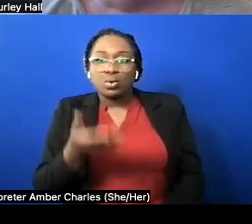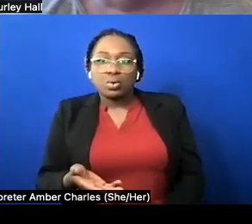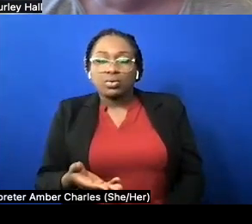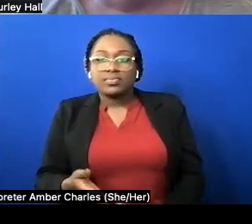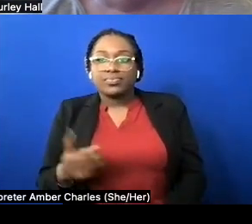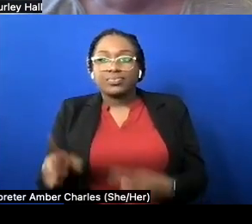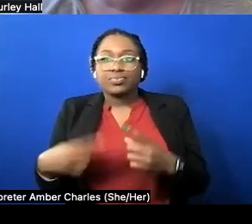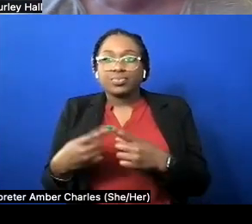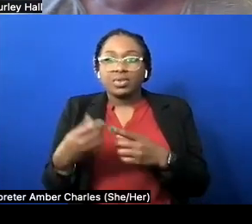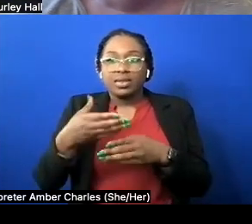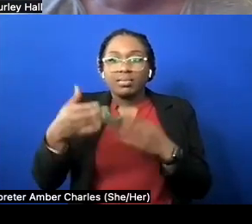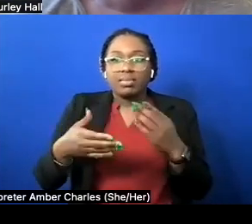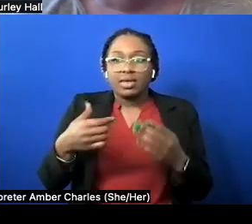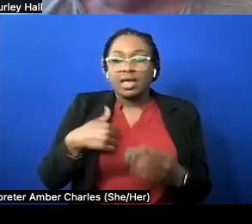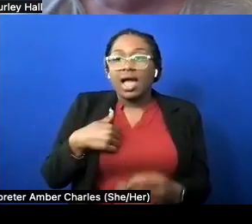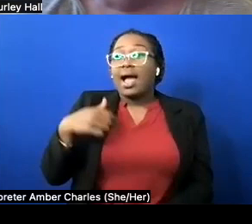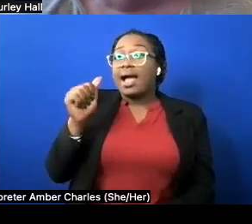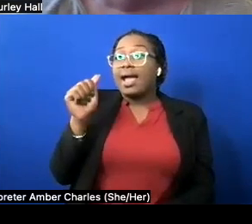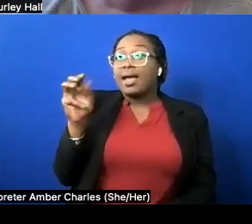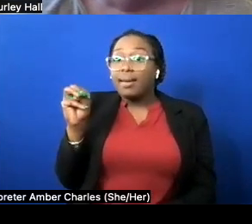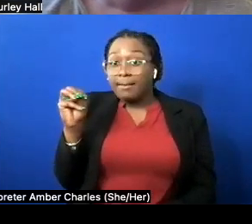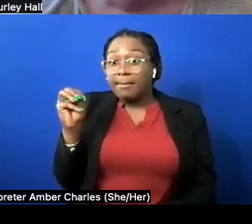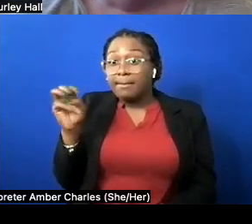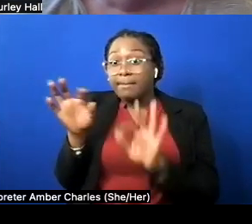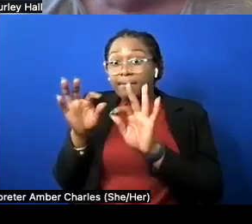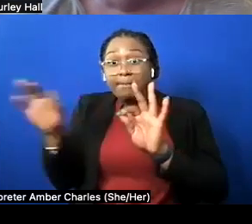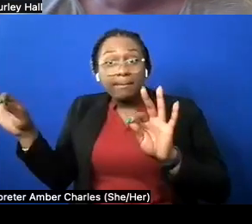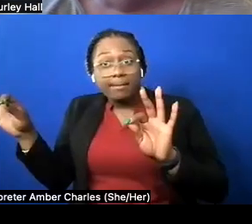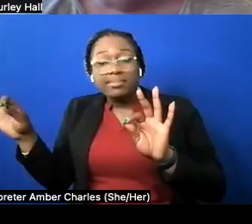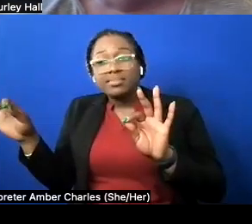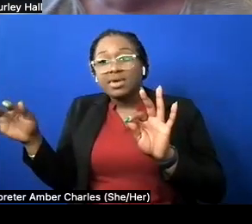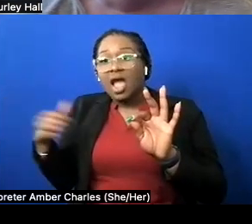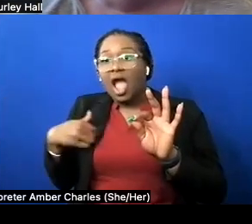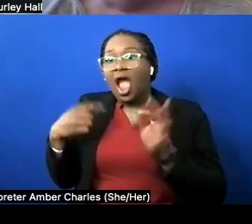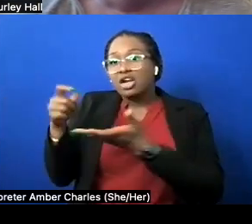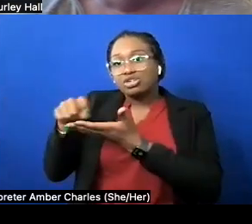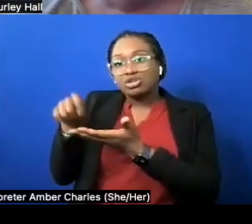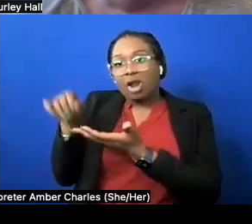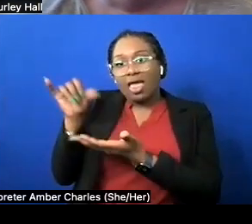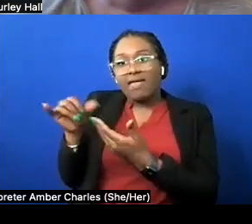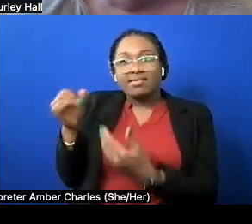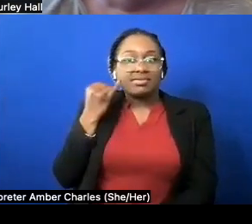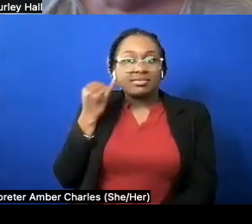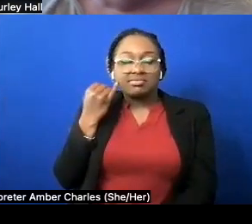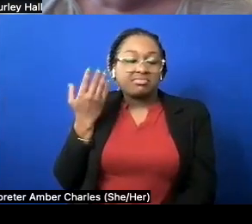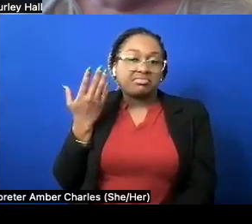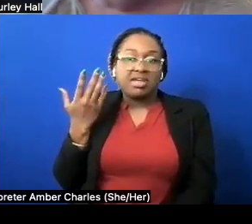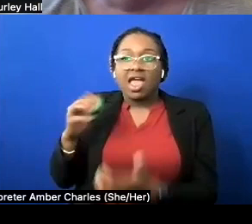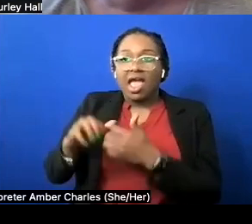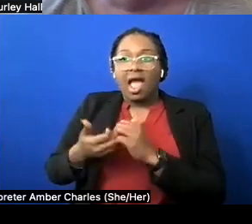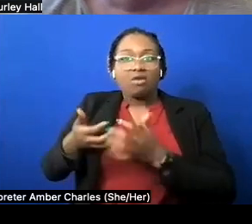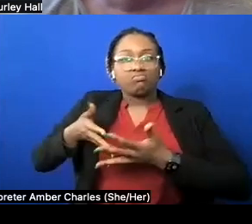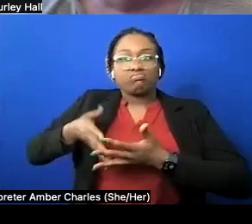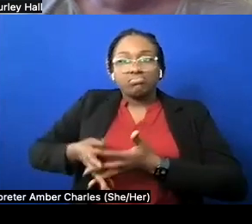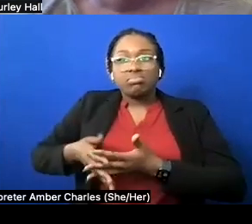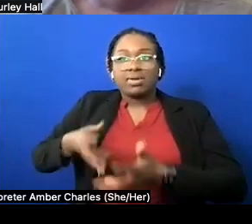complete the phrase, I am, you know, sometimes I journal on that just to see how grounded, you